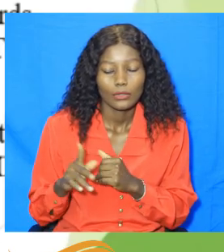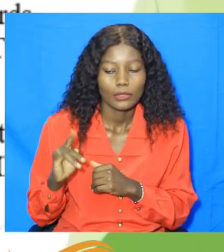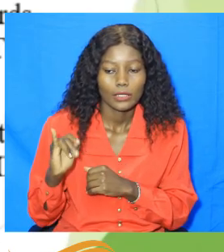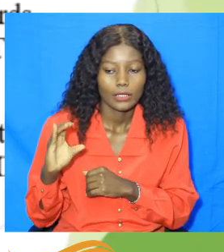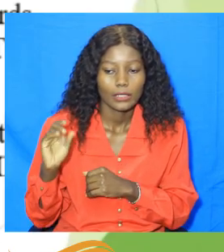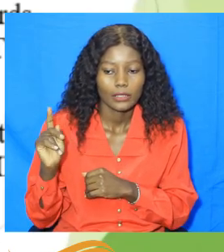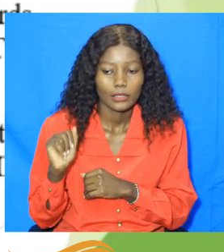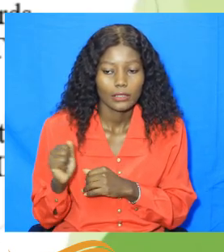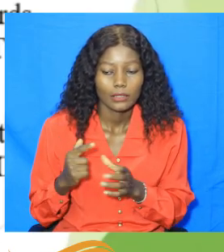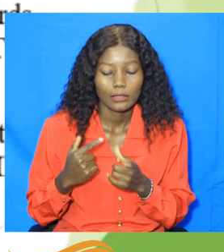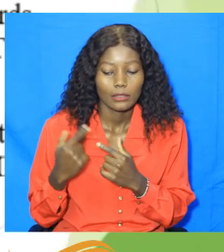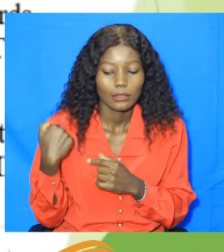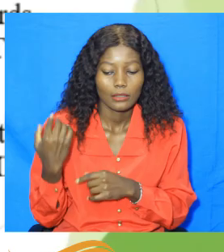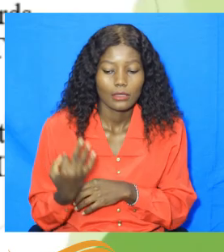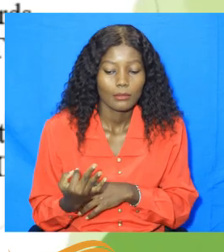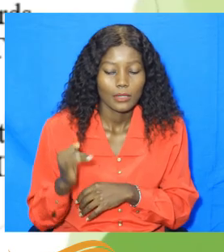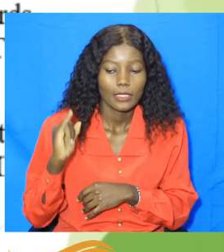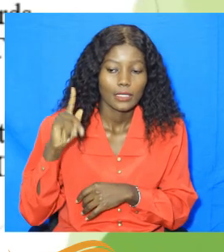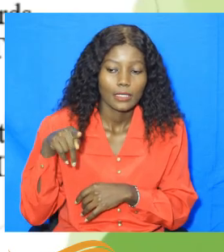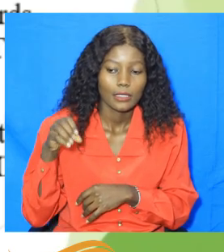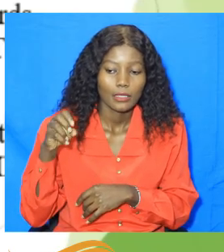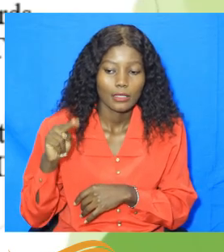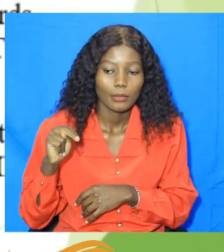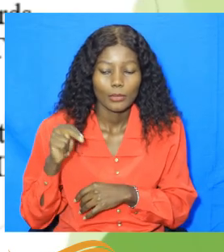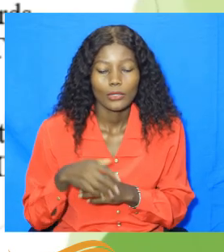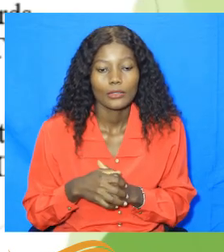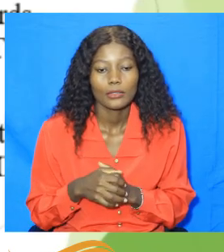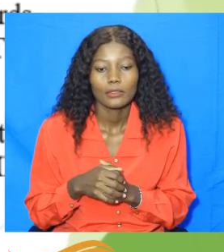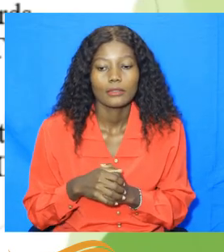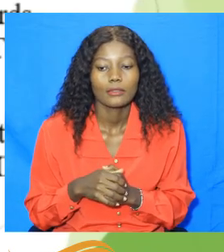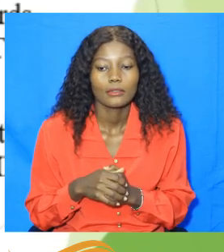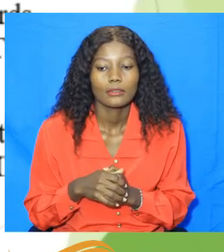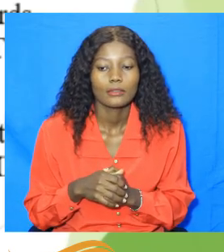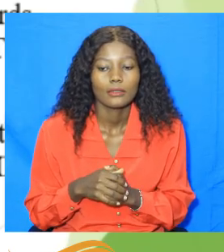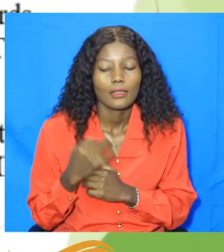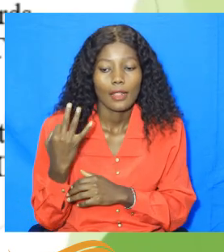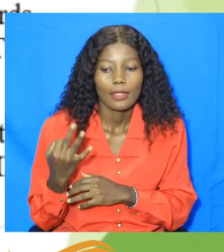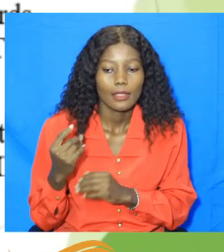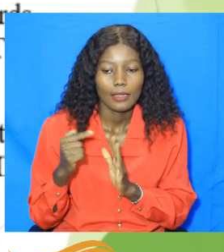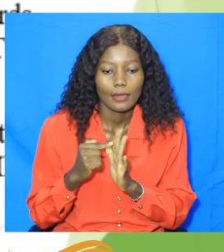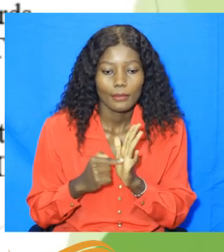Then the third one is Ipon. Ipon is worth 3 points and it is